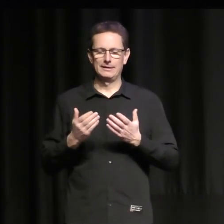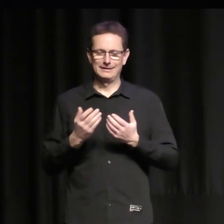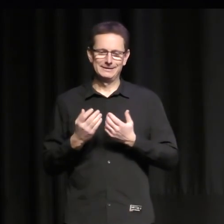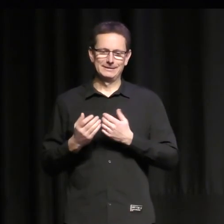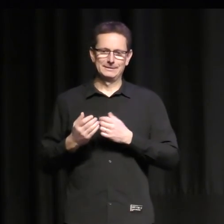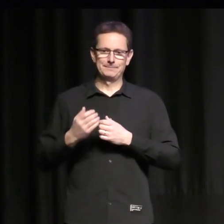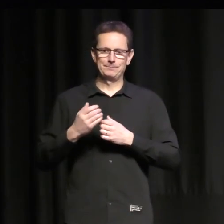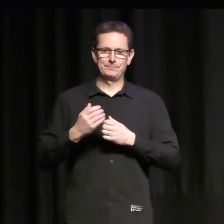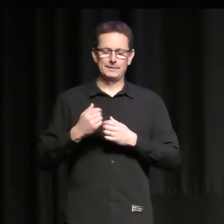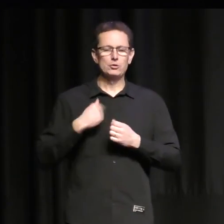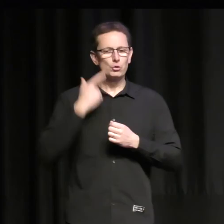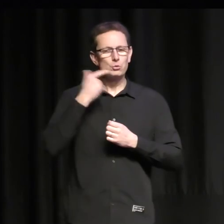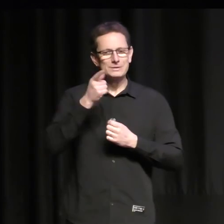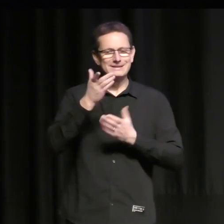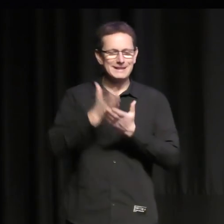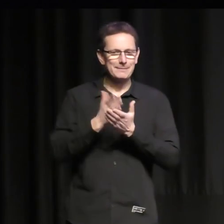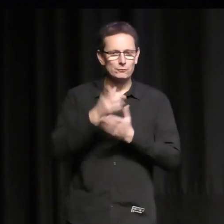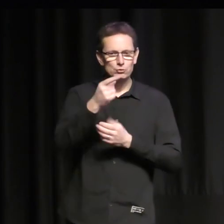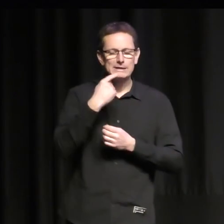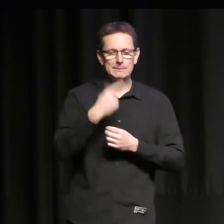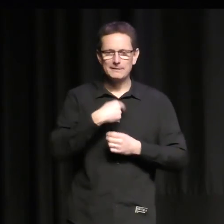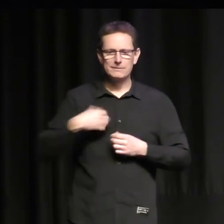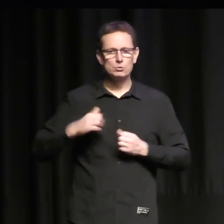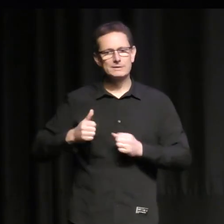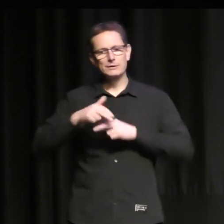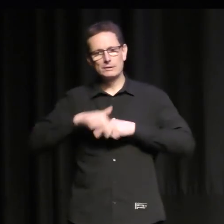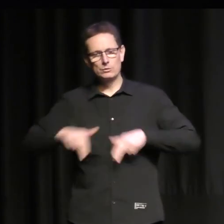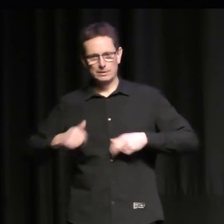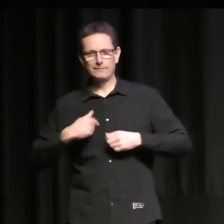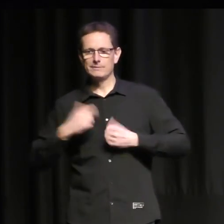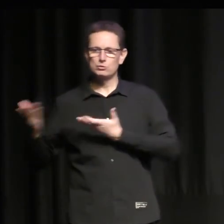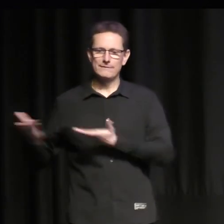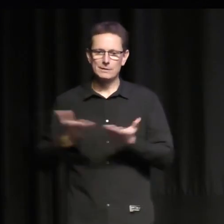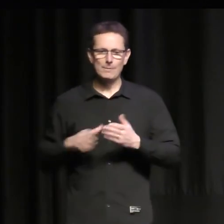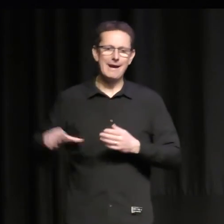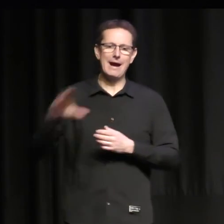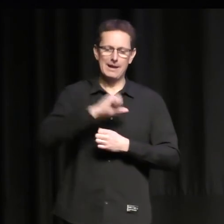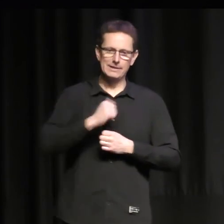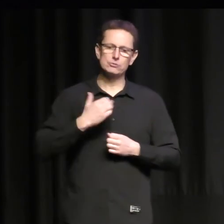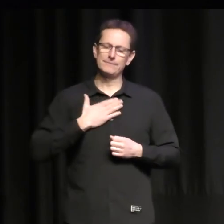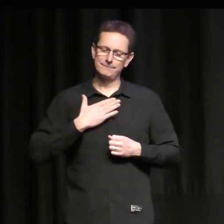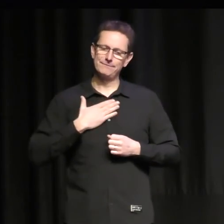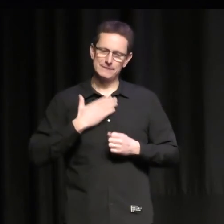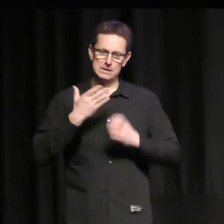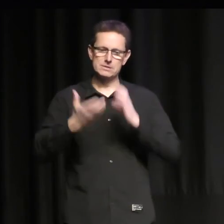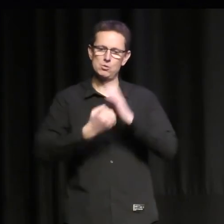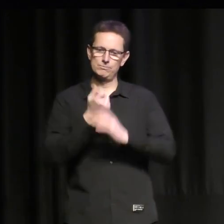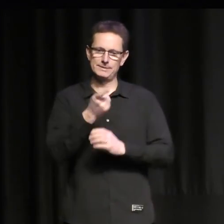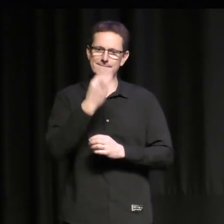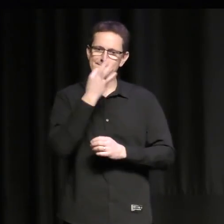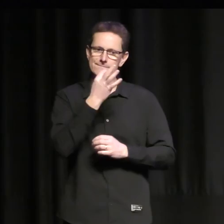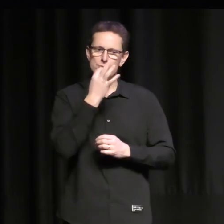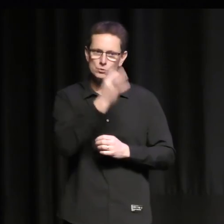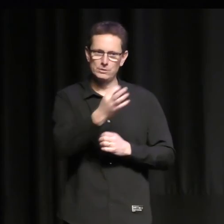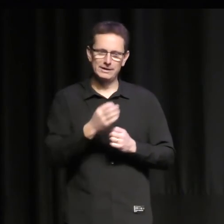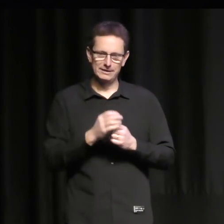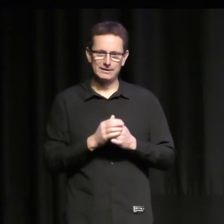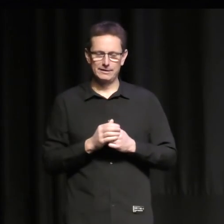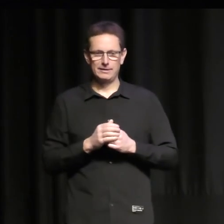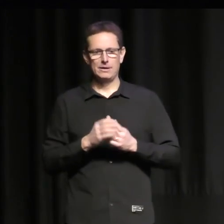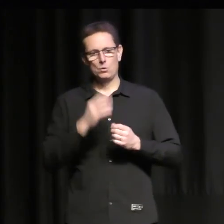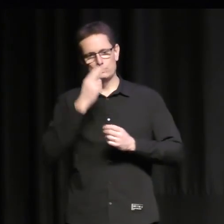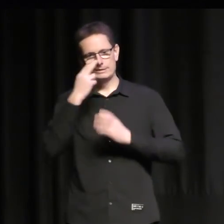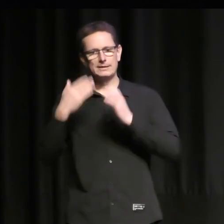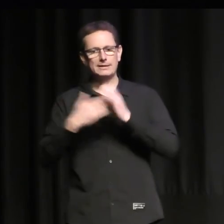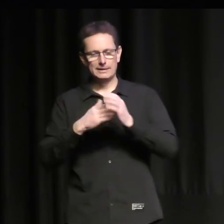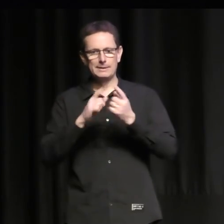saying what you say, because we should welcome everybody who comes to this party. the party for promoting income security